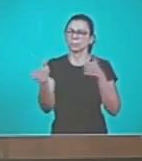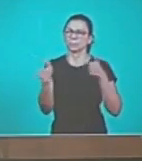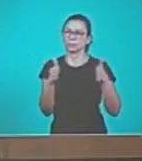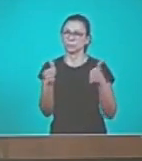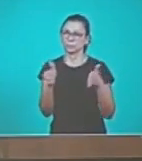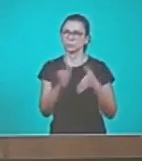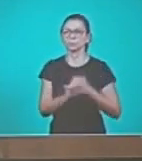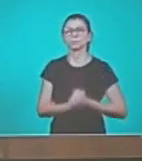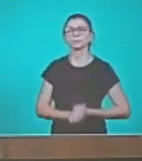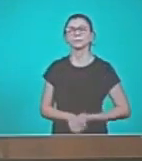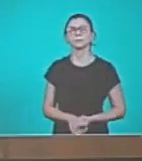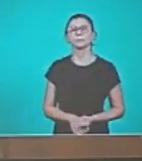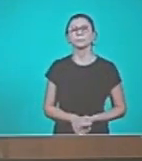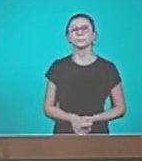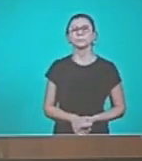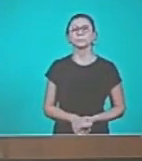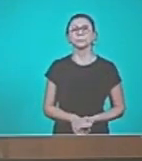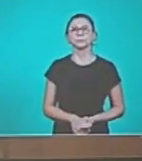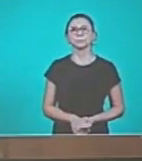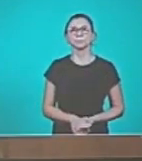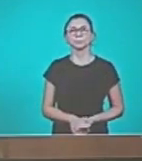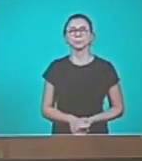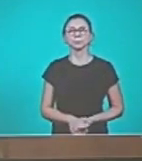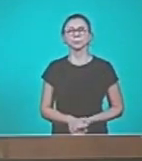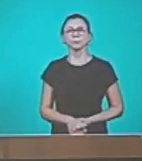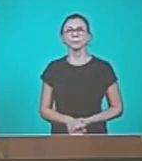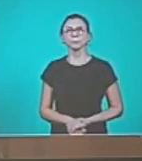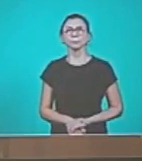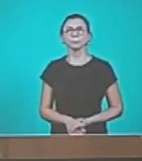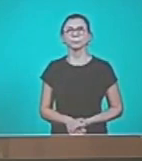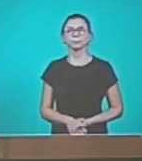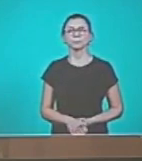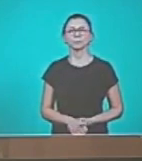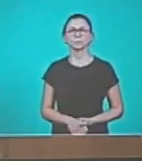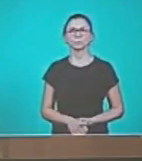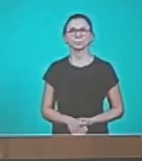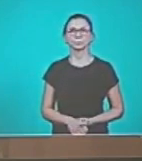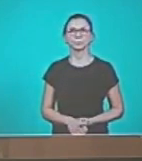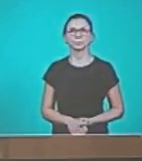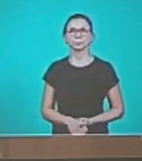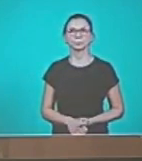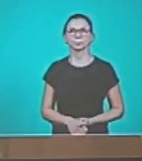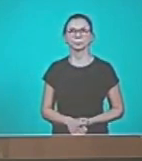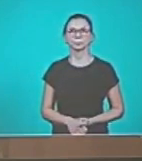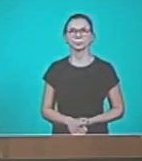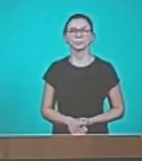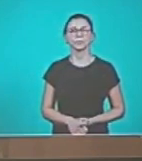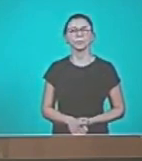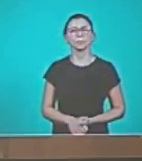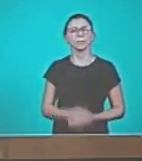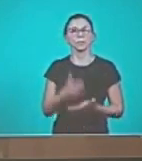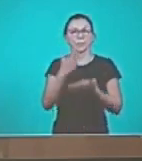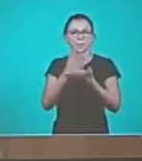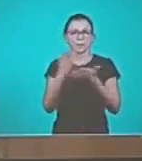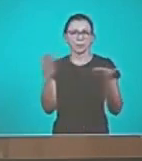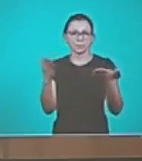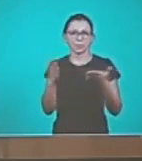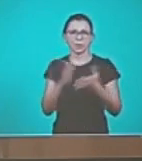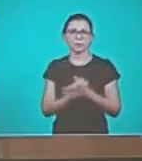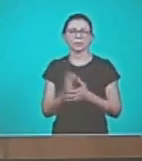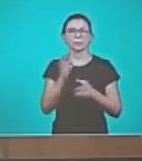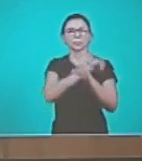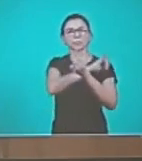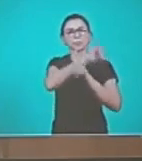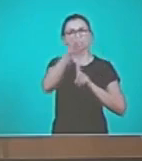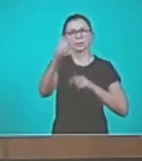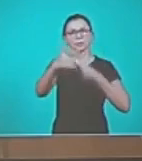events that took place at the time. Brethren, well, I'm not going to continue because we have come to the end of our time. But prophetically speaking,